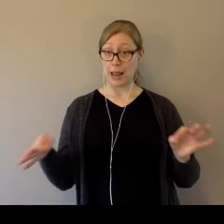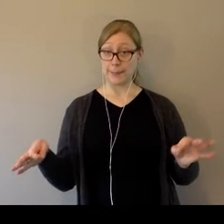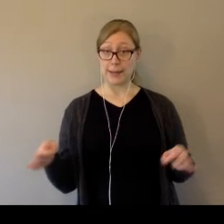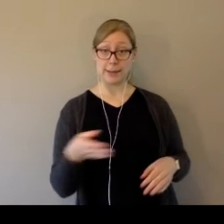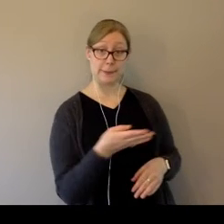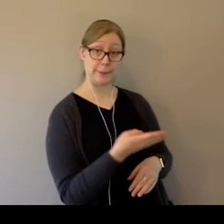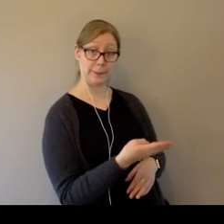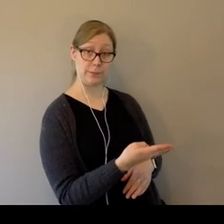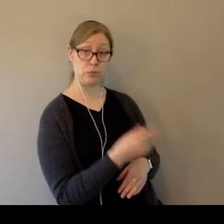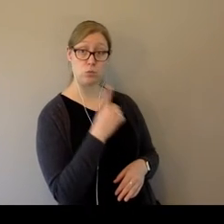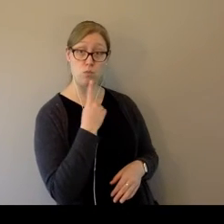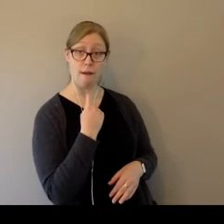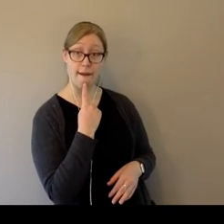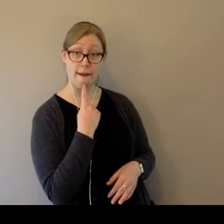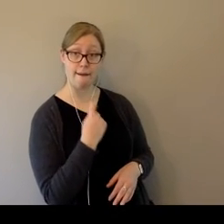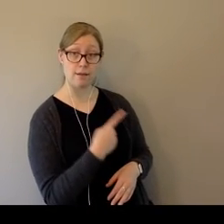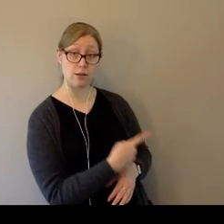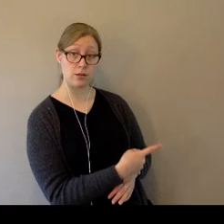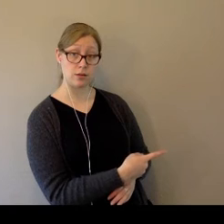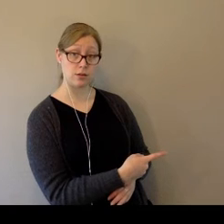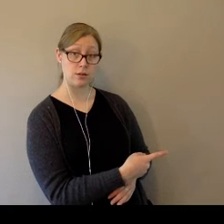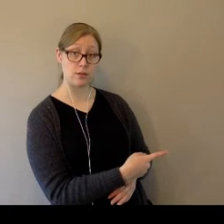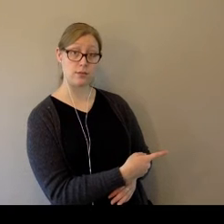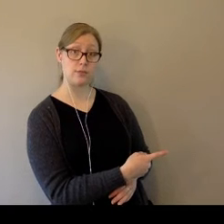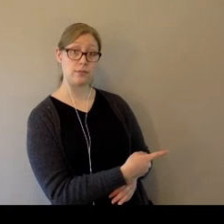is similar to rectangle